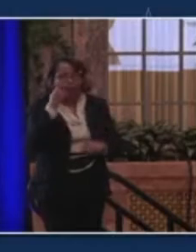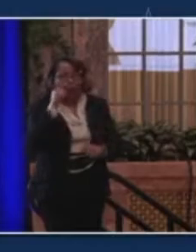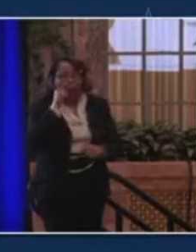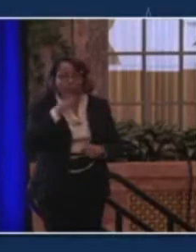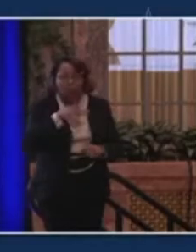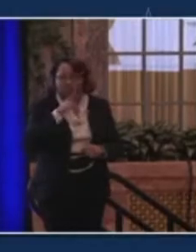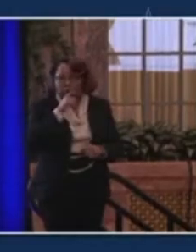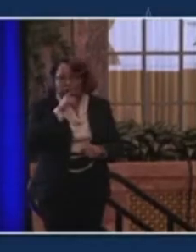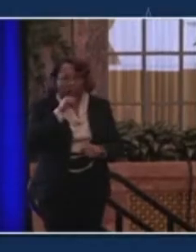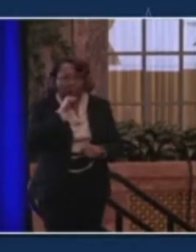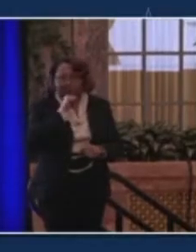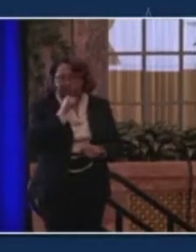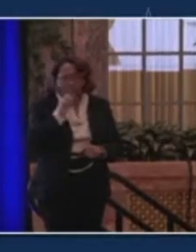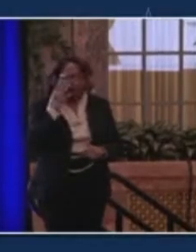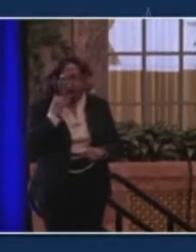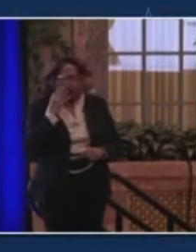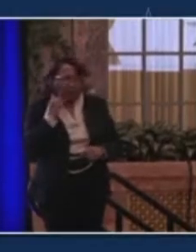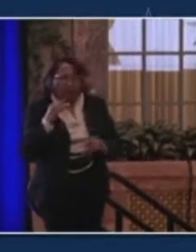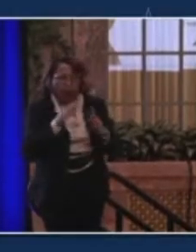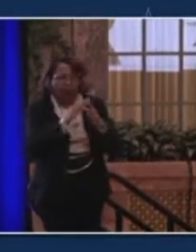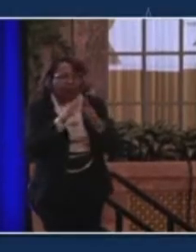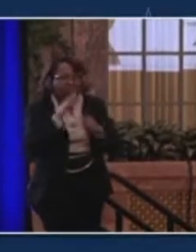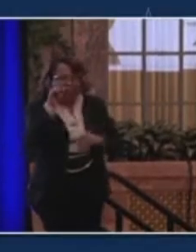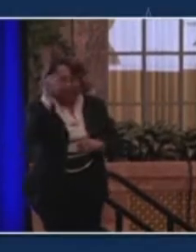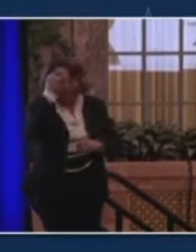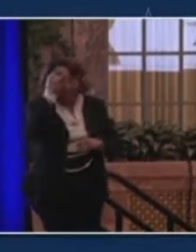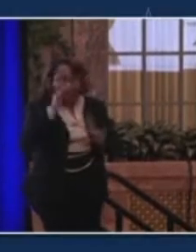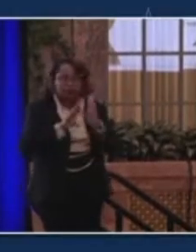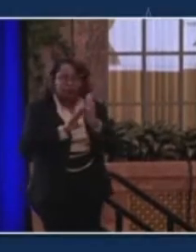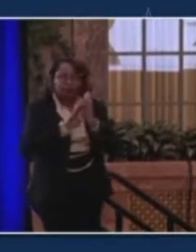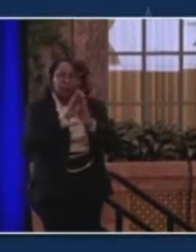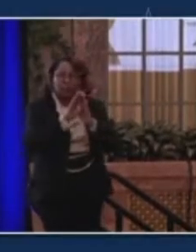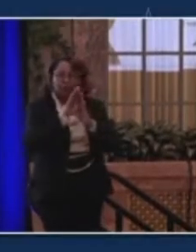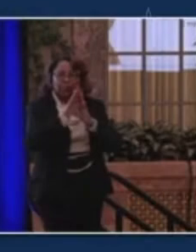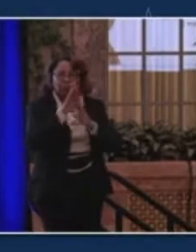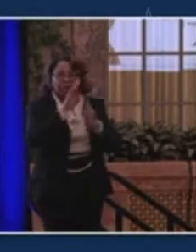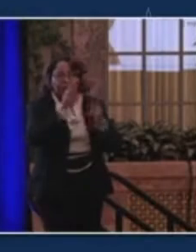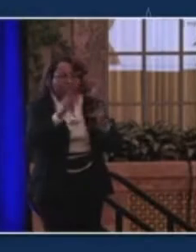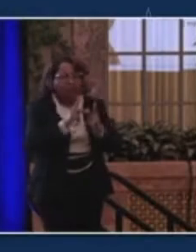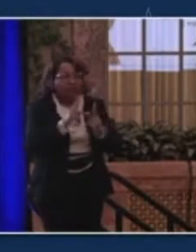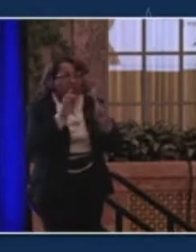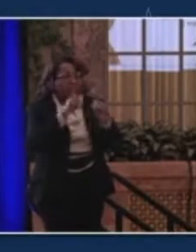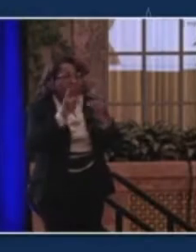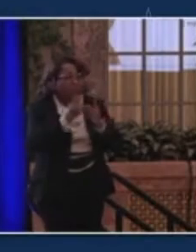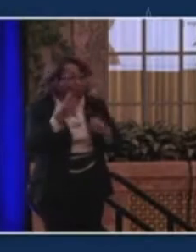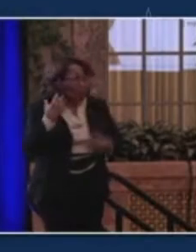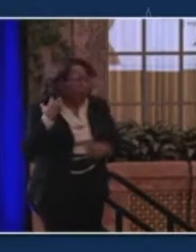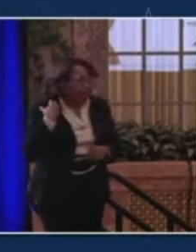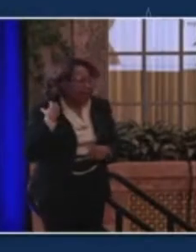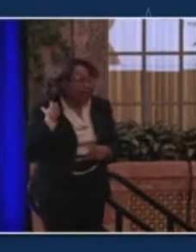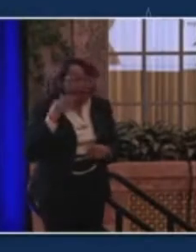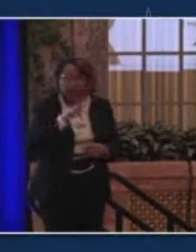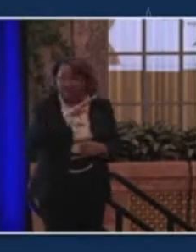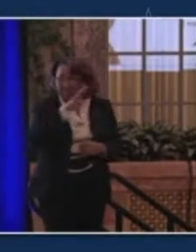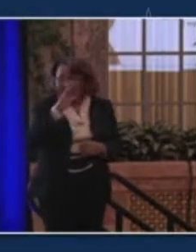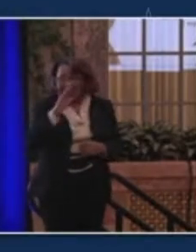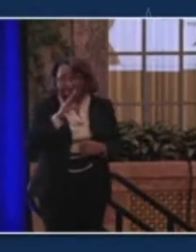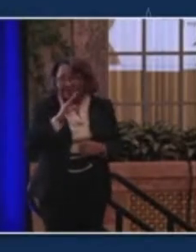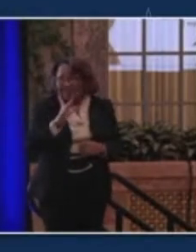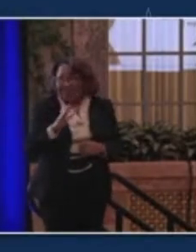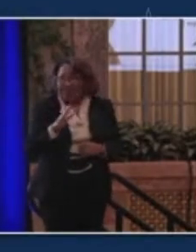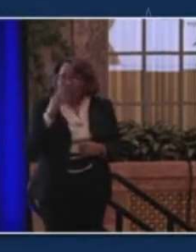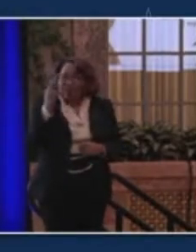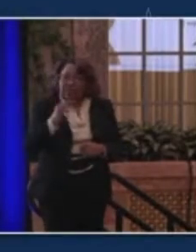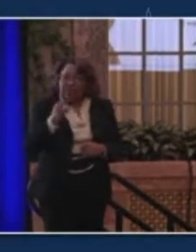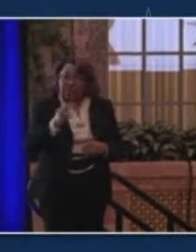in city government to rise to the position of department heads. Never in the history had